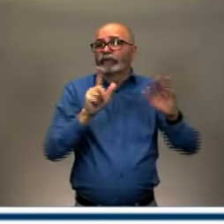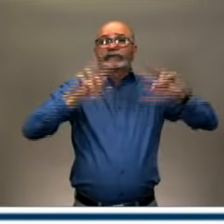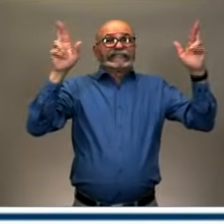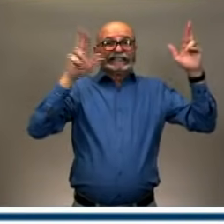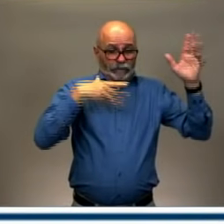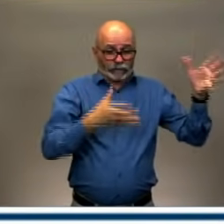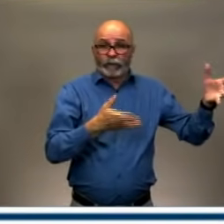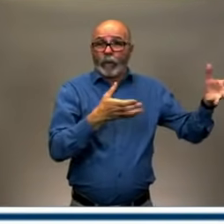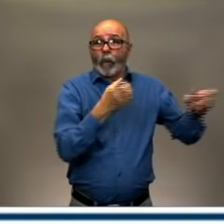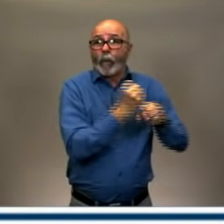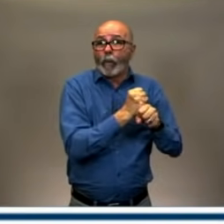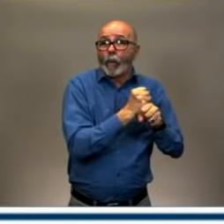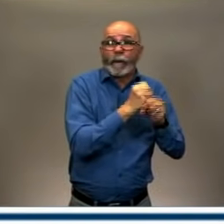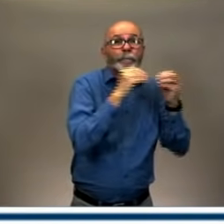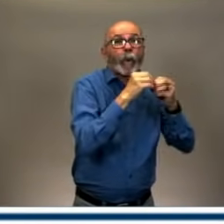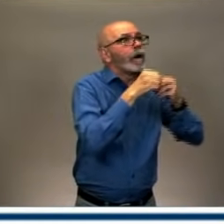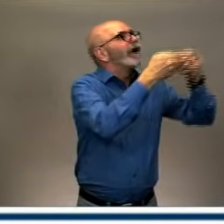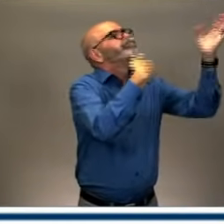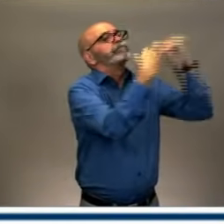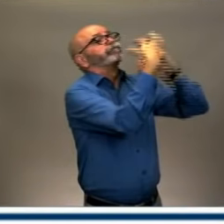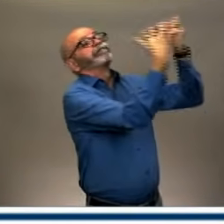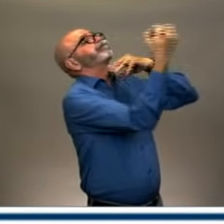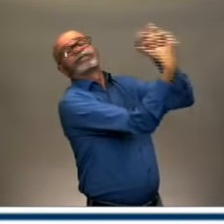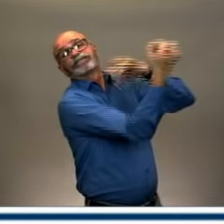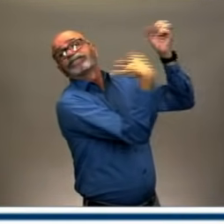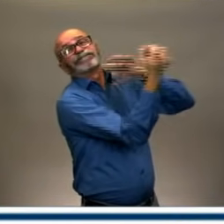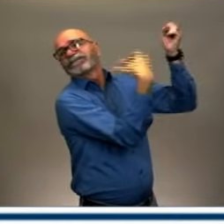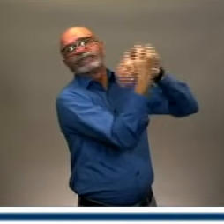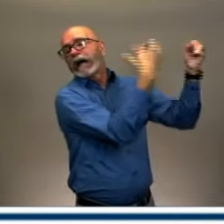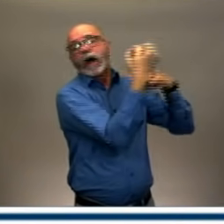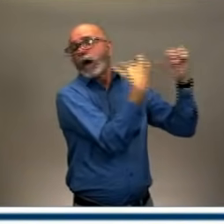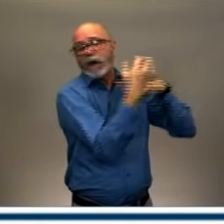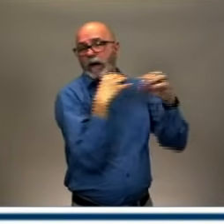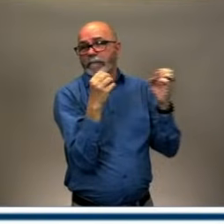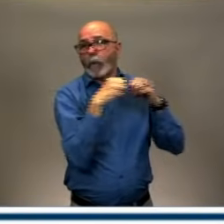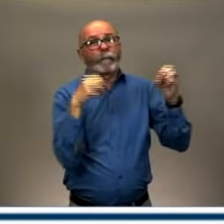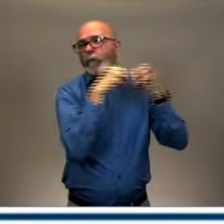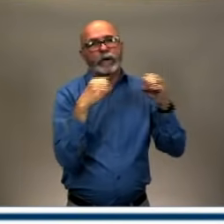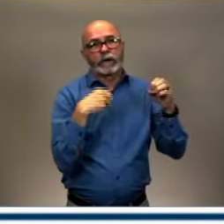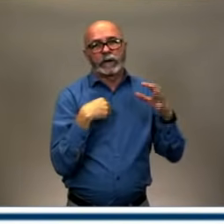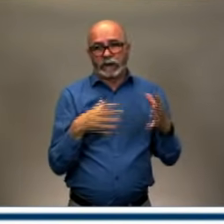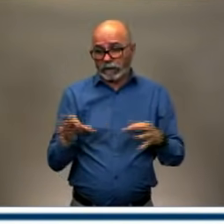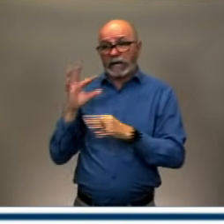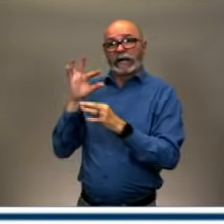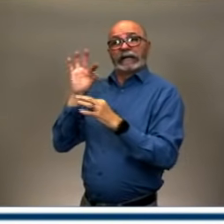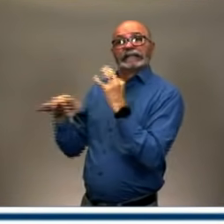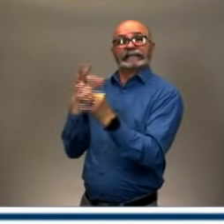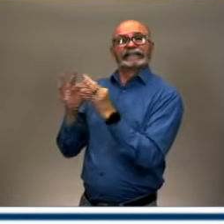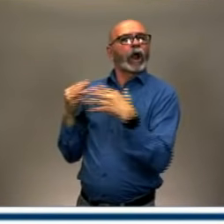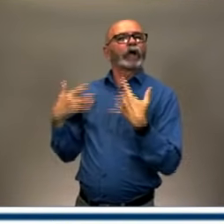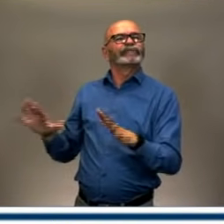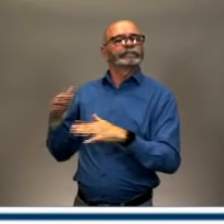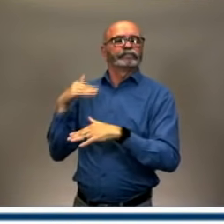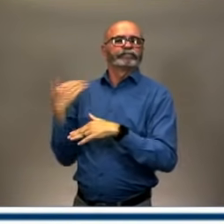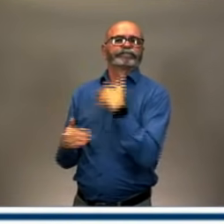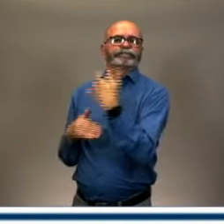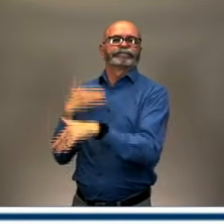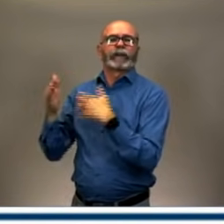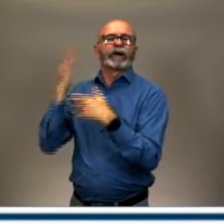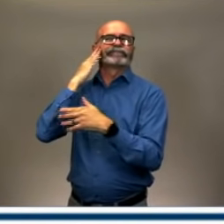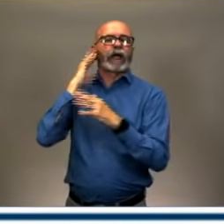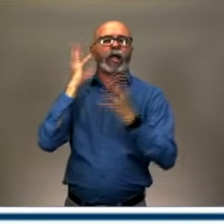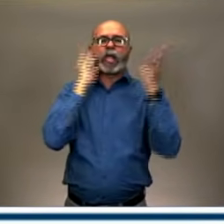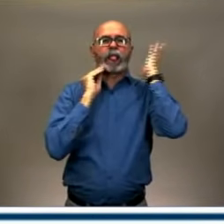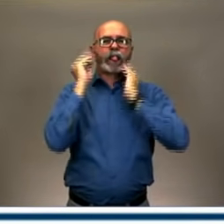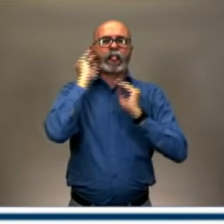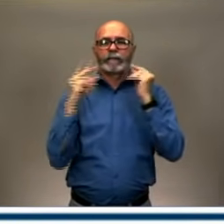10,000 doses, we have the capacity. We've already tested those models to put those in the arms of Nova Scotians as quickly as possible. Public